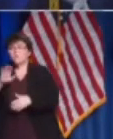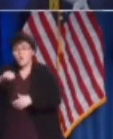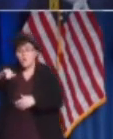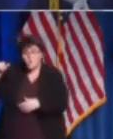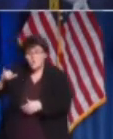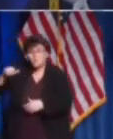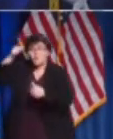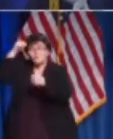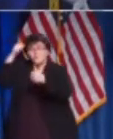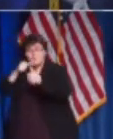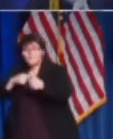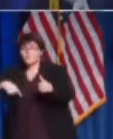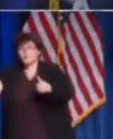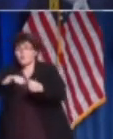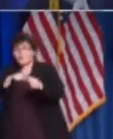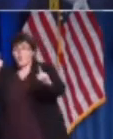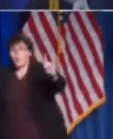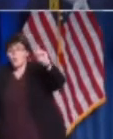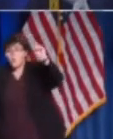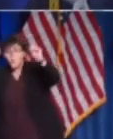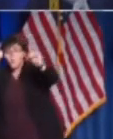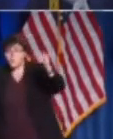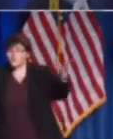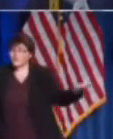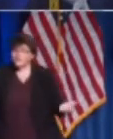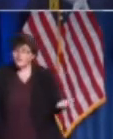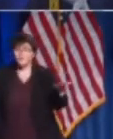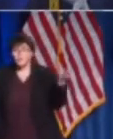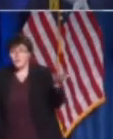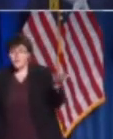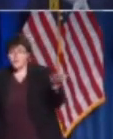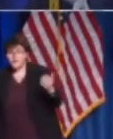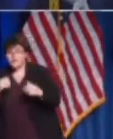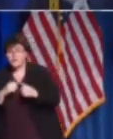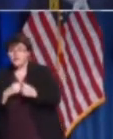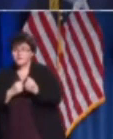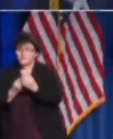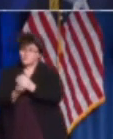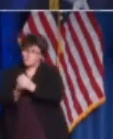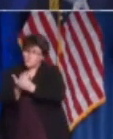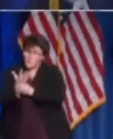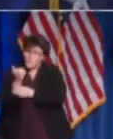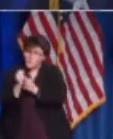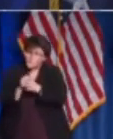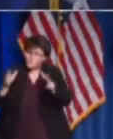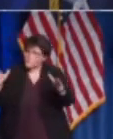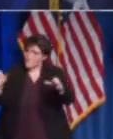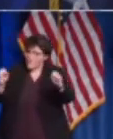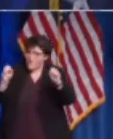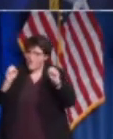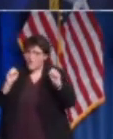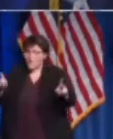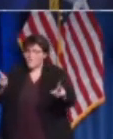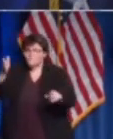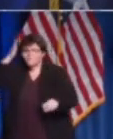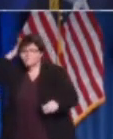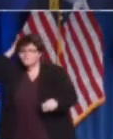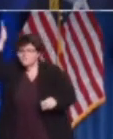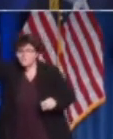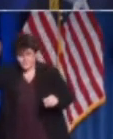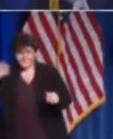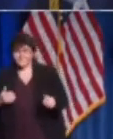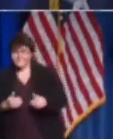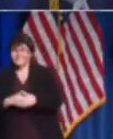Star for Connecticut and our country is growth and opportunity. It's growth and opportunity. And I